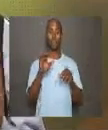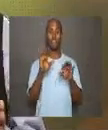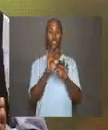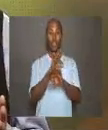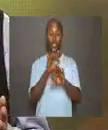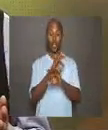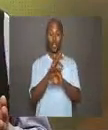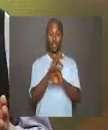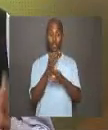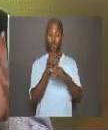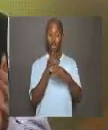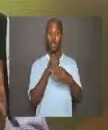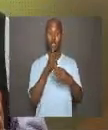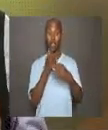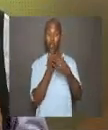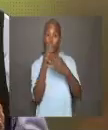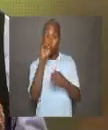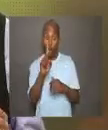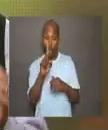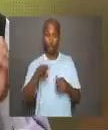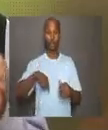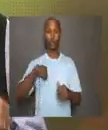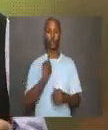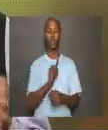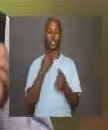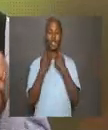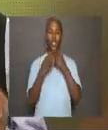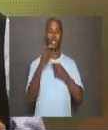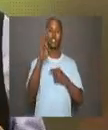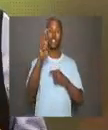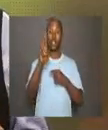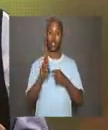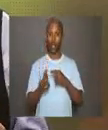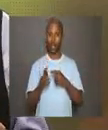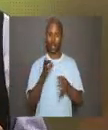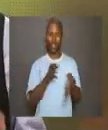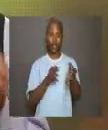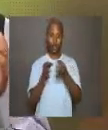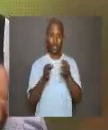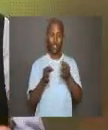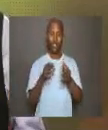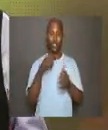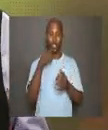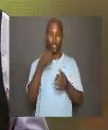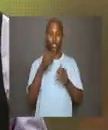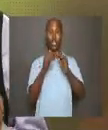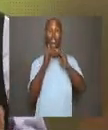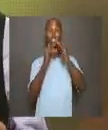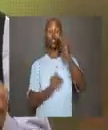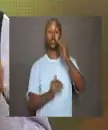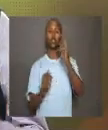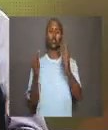than 1, we say that the rational expression is reduced